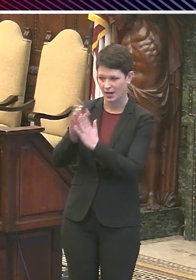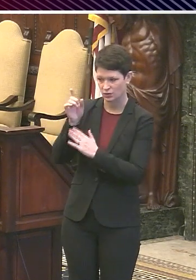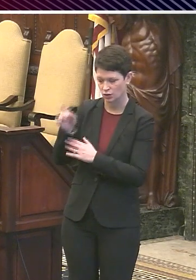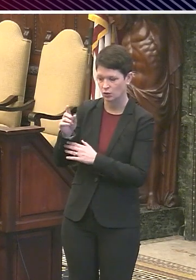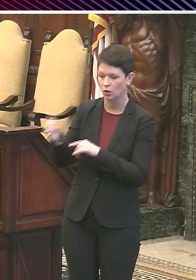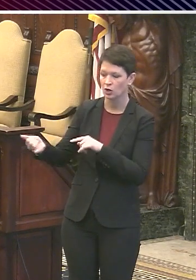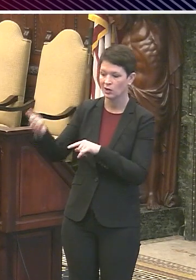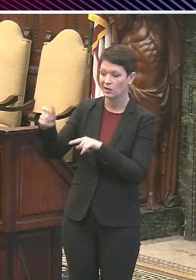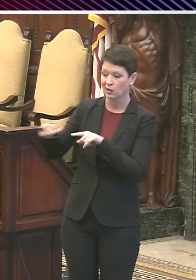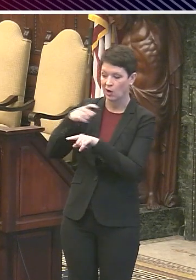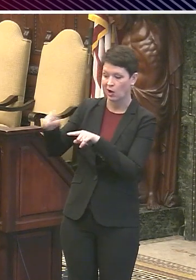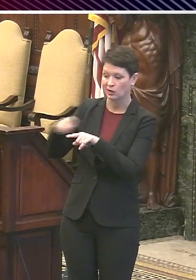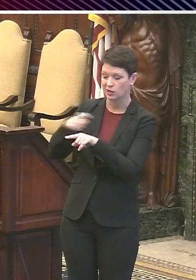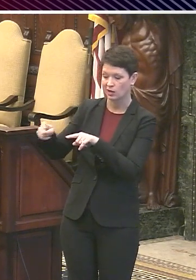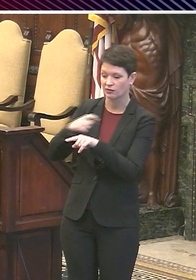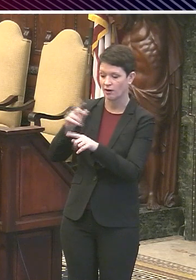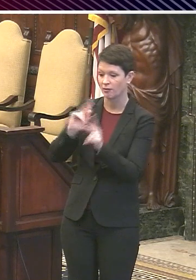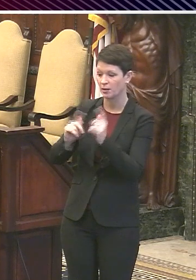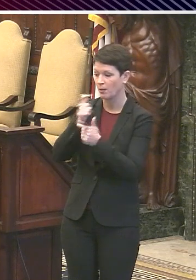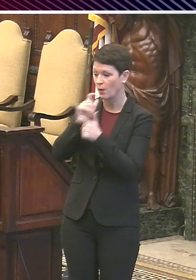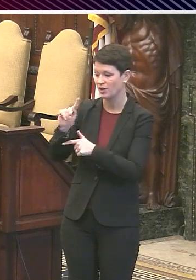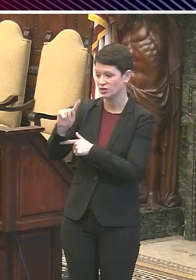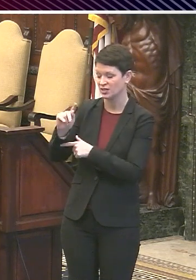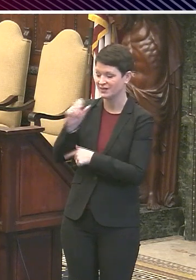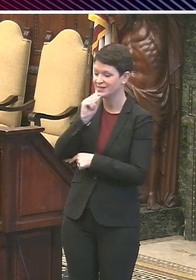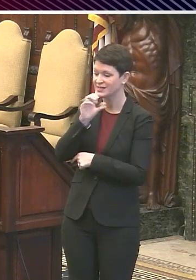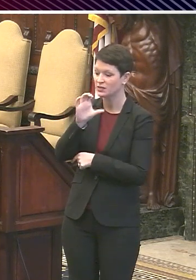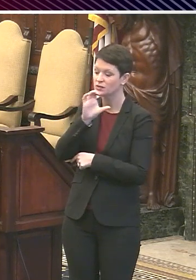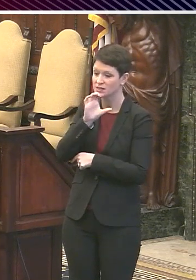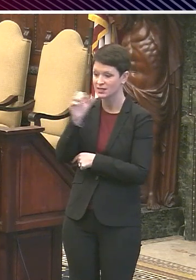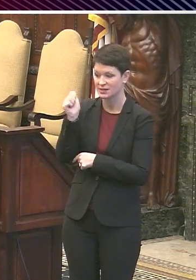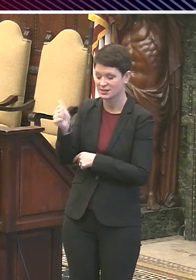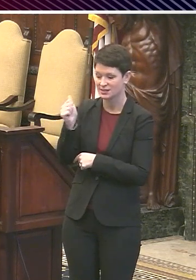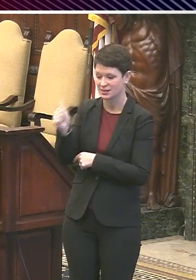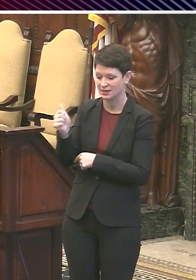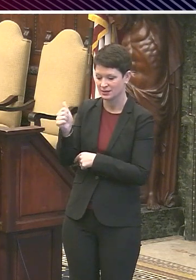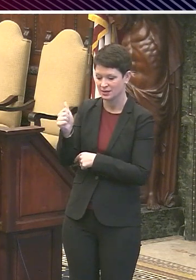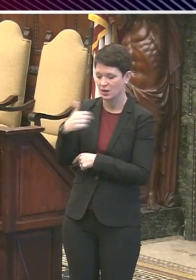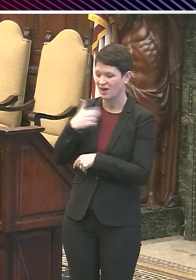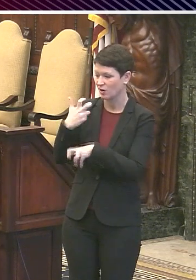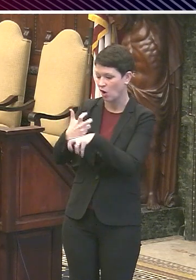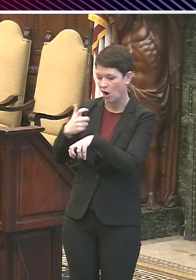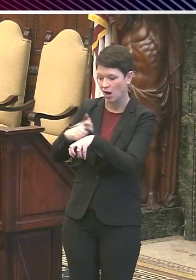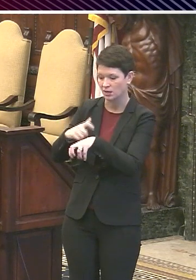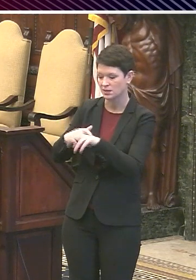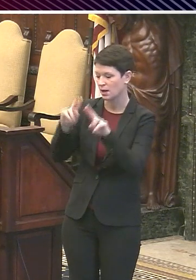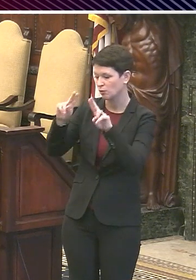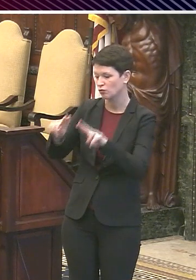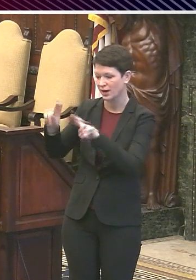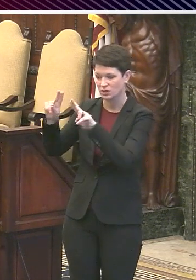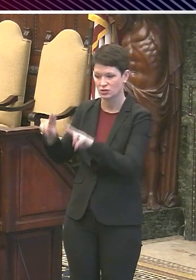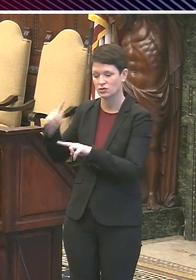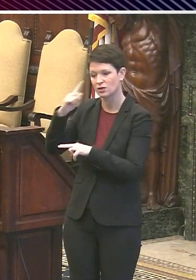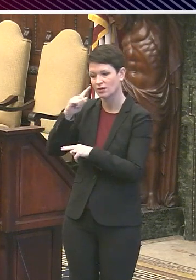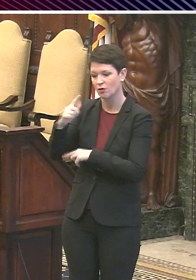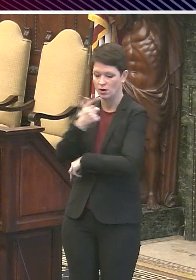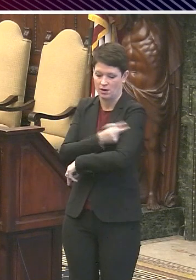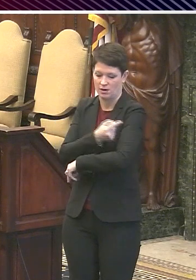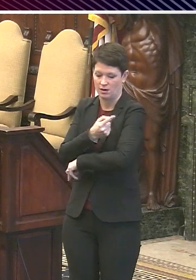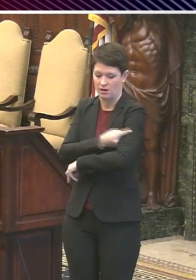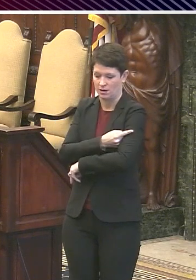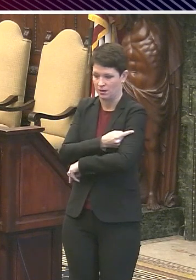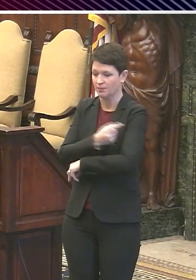received calls from a lot of TV viewers about senior citizens who are having a nightmare of a time trying to get registered for inoculation